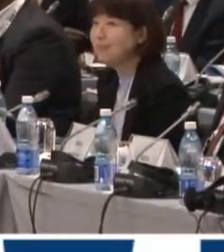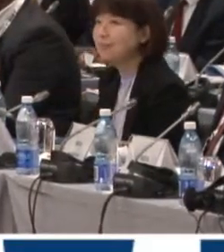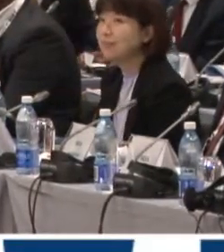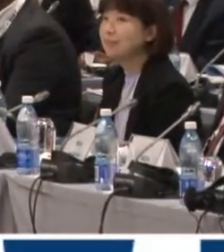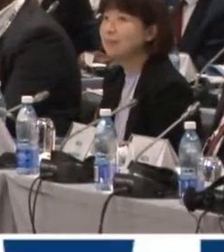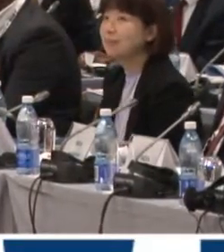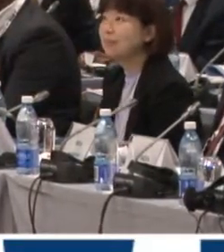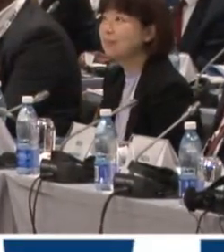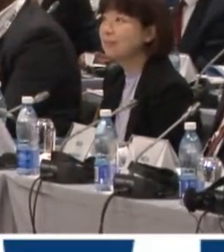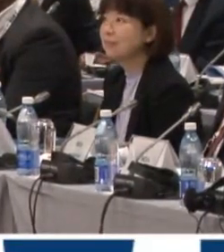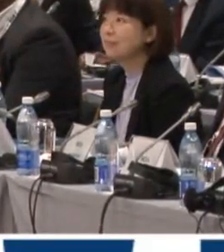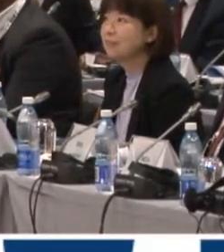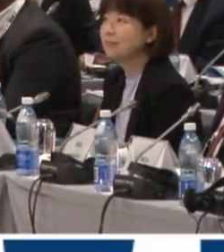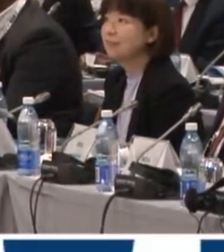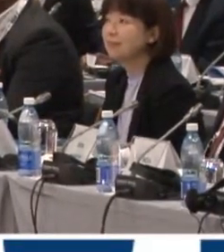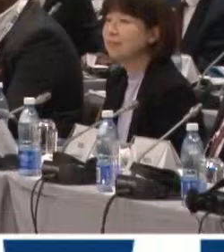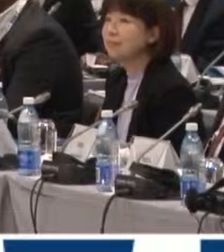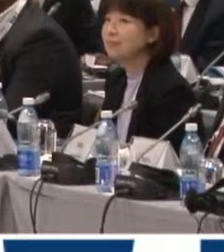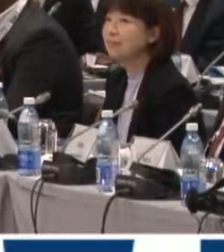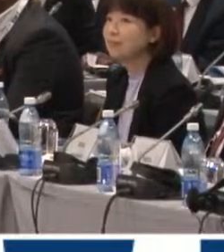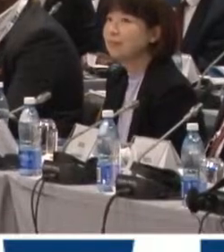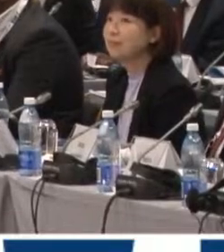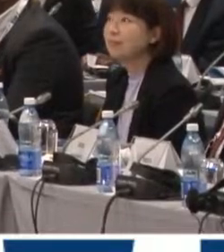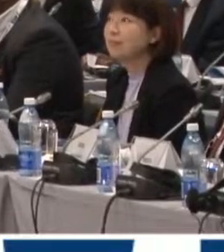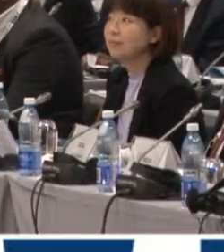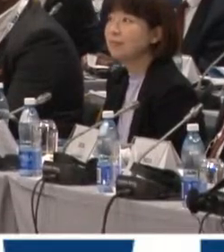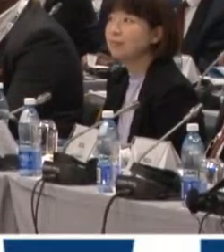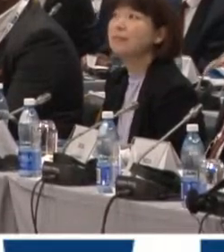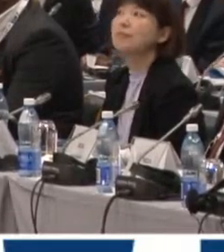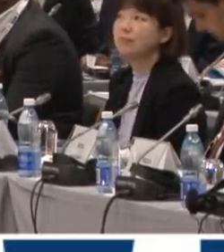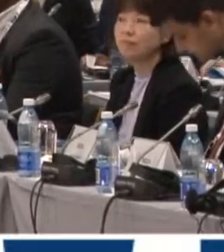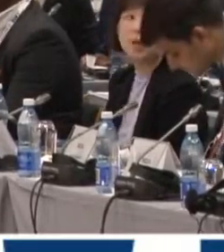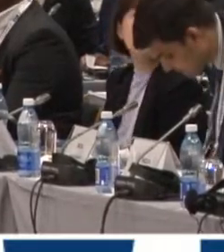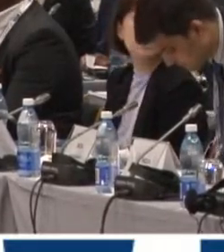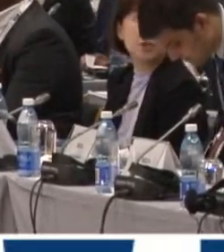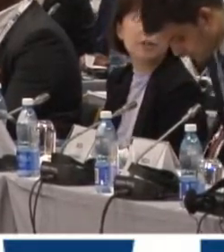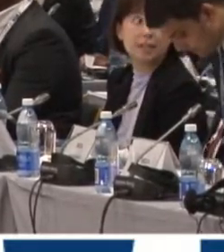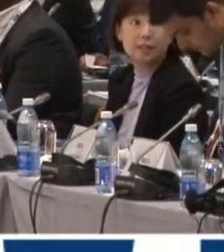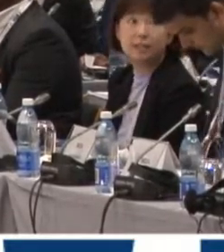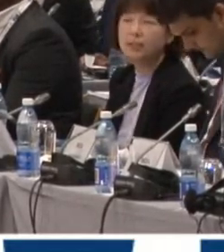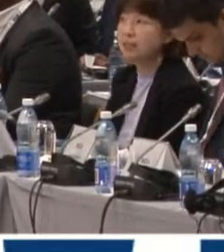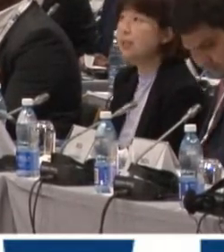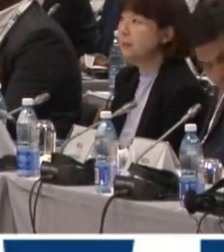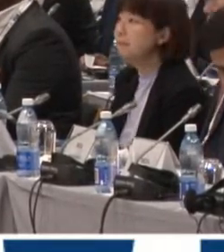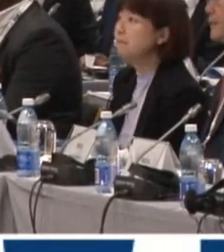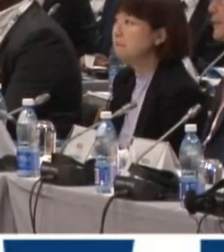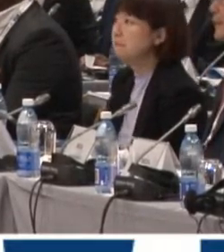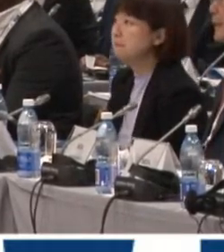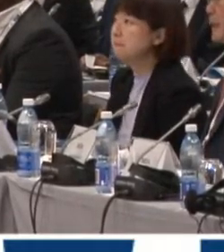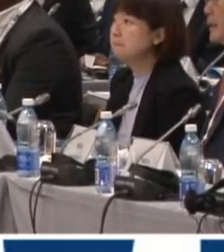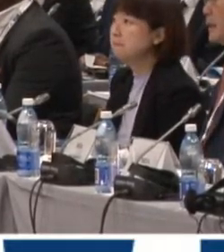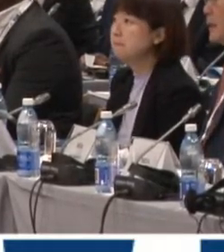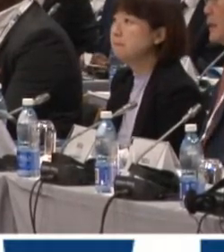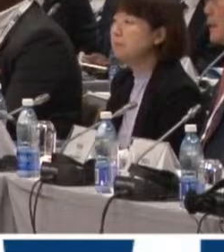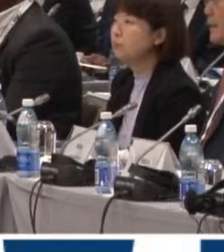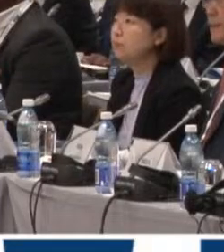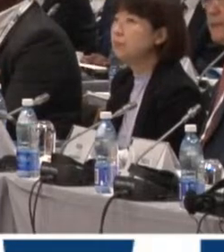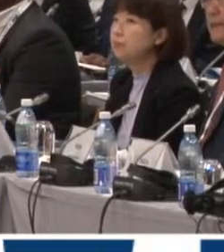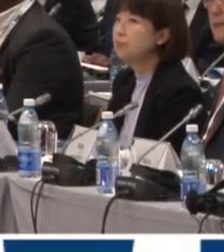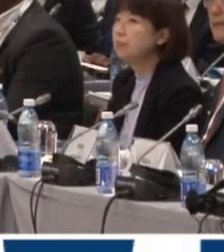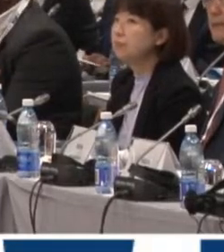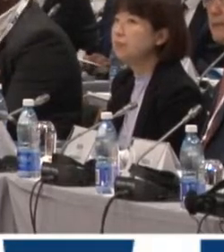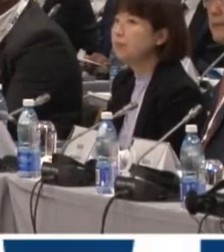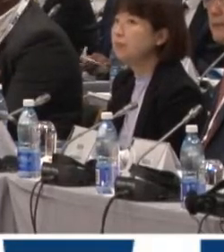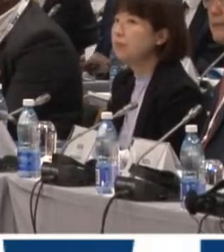On his right is the Honorable Minister of Home Affairs in South Africa,